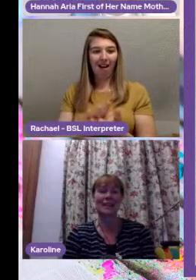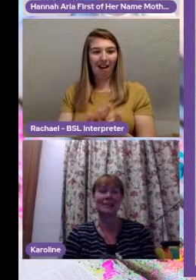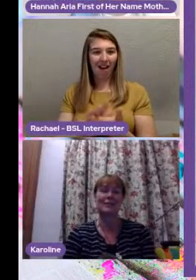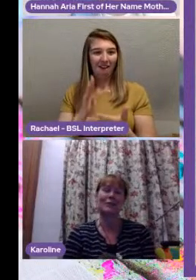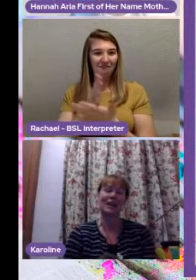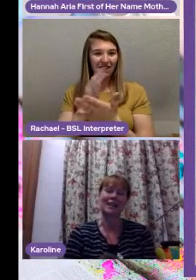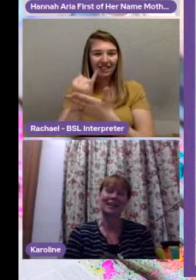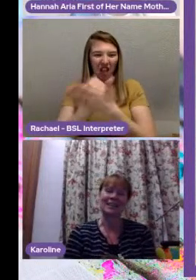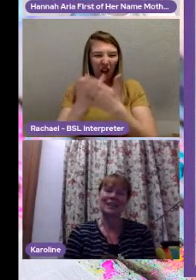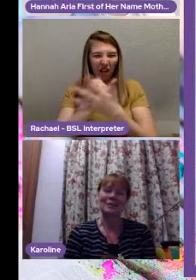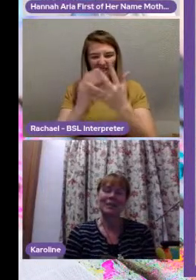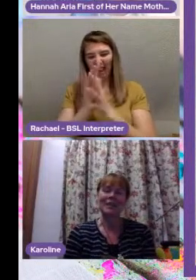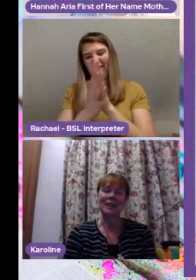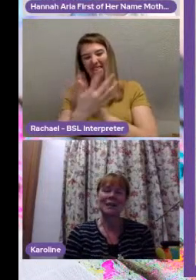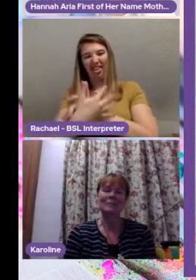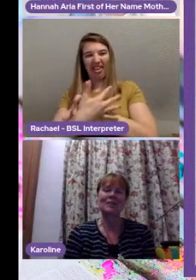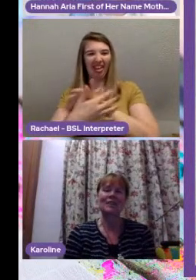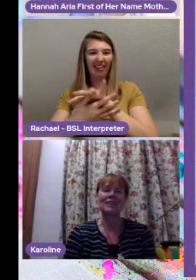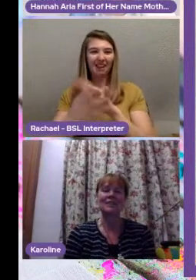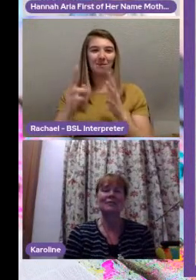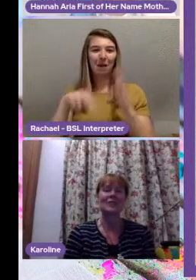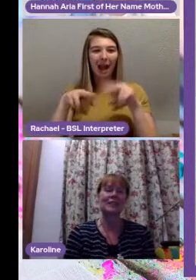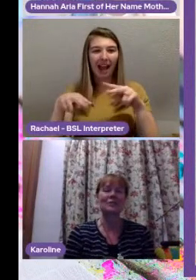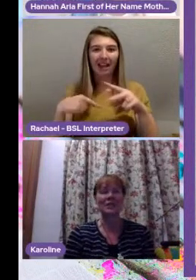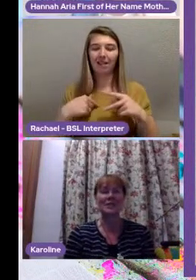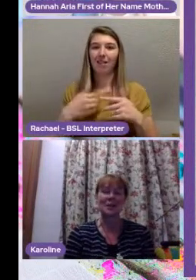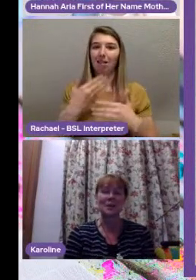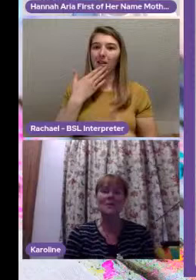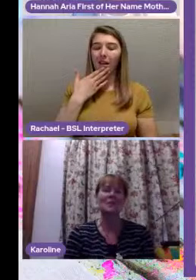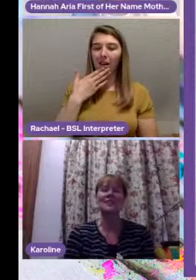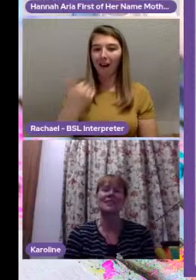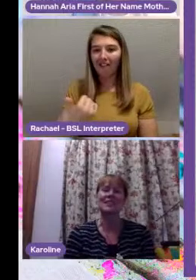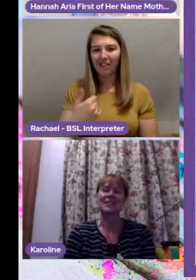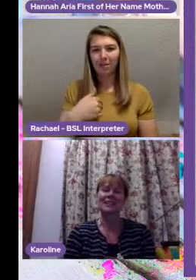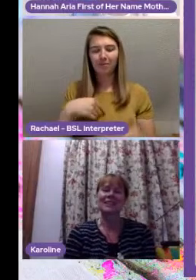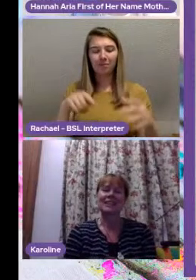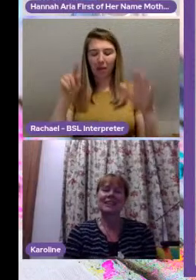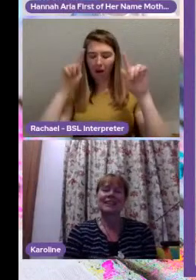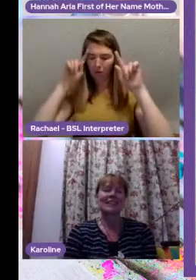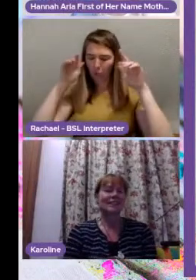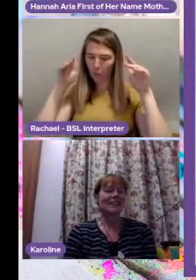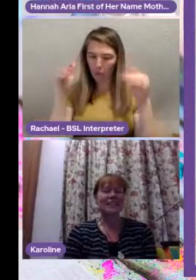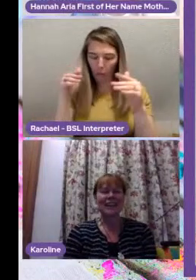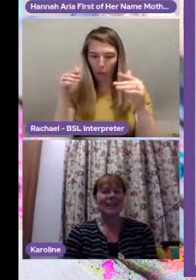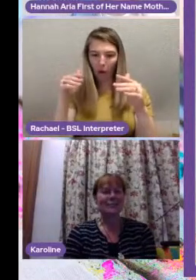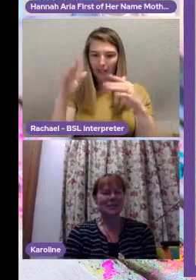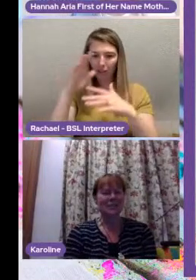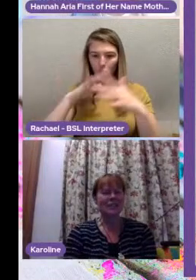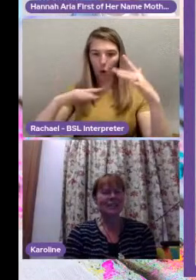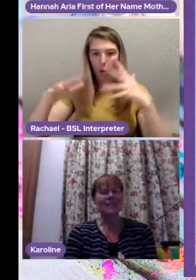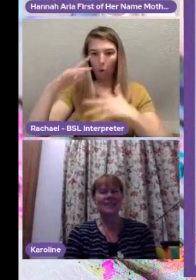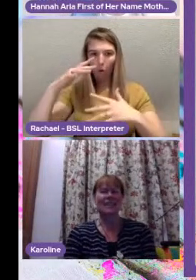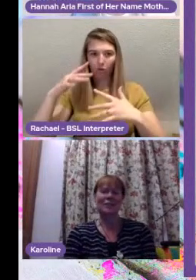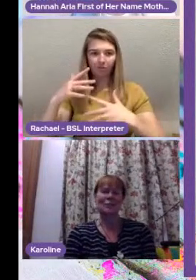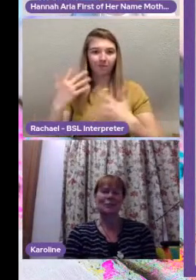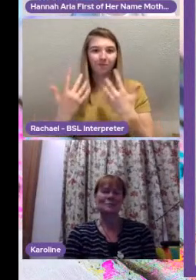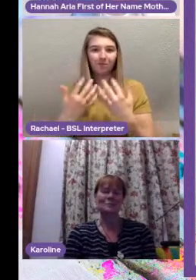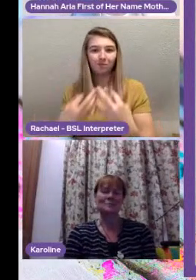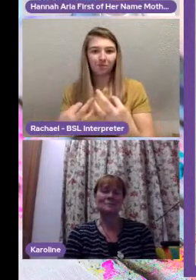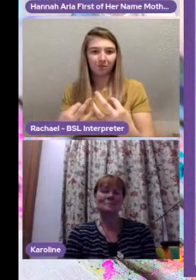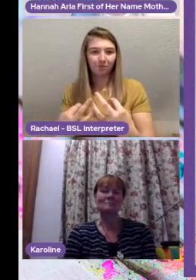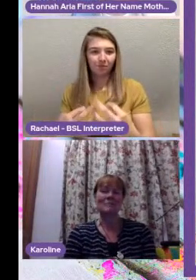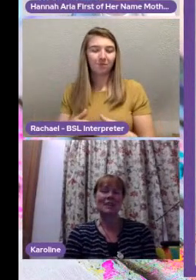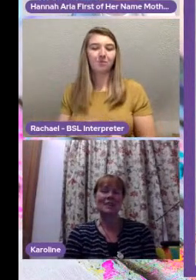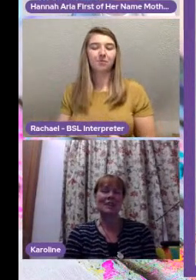was paint everywhere. But I just really got in the zone and yeah, that was acrylics. And then I